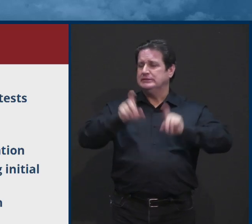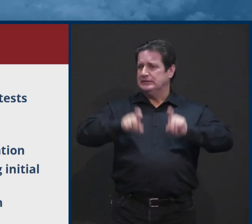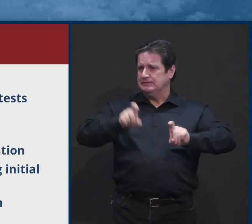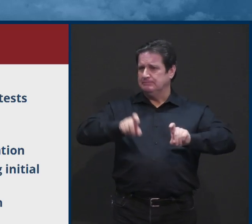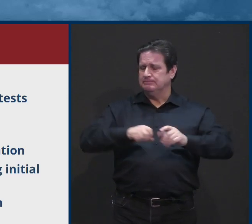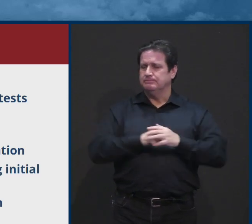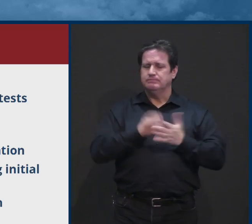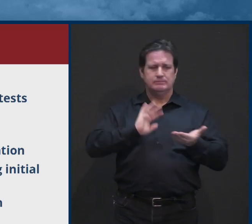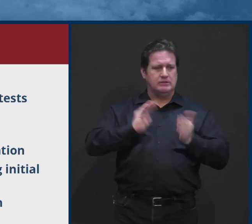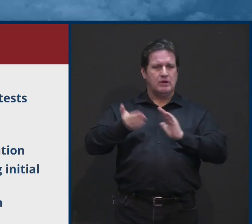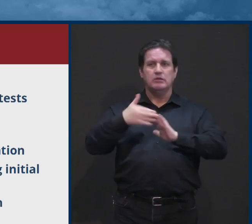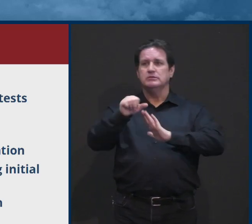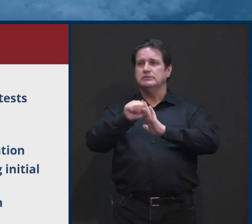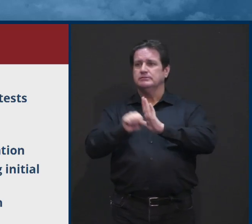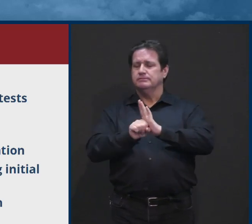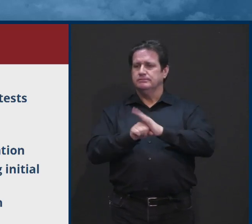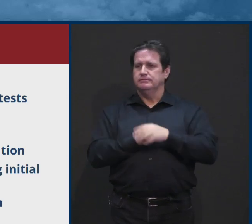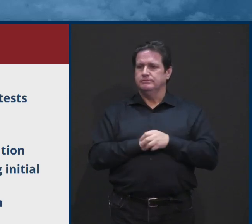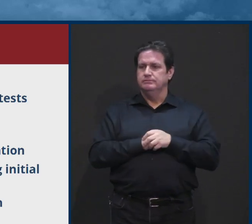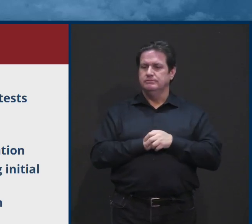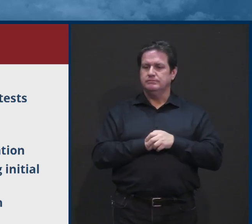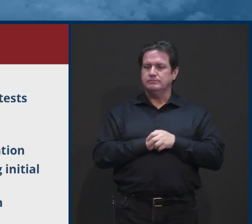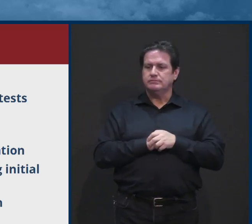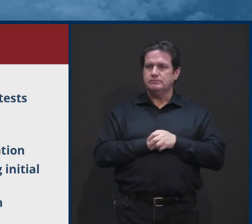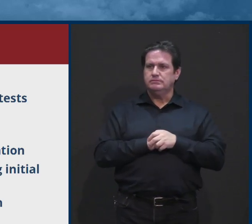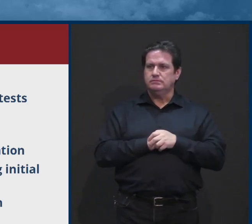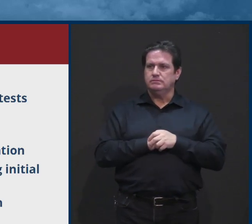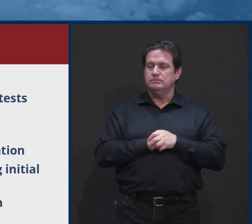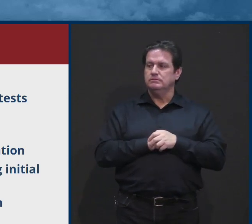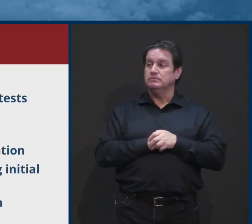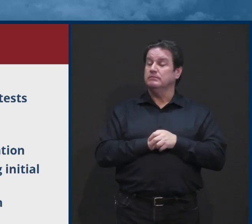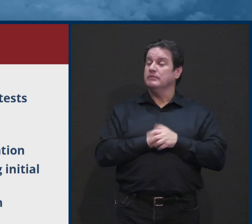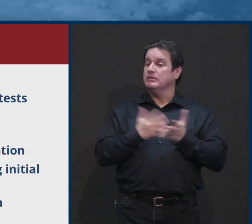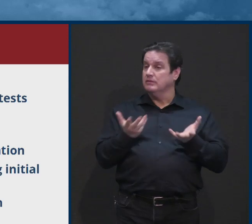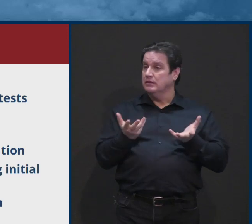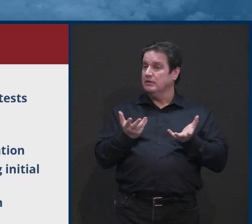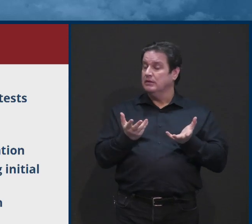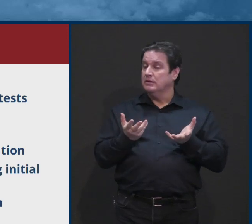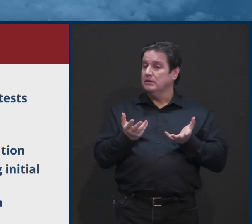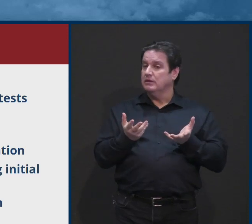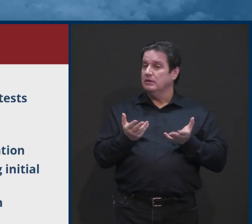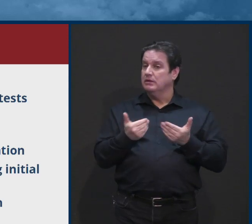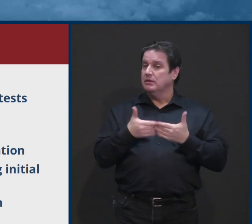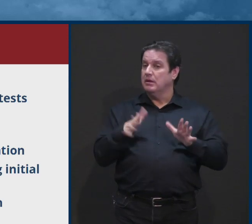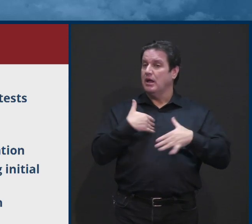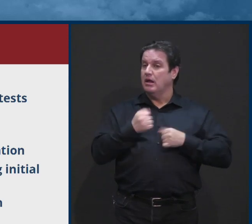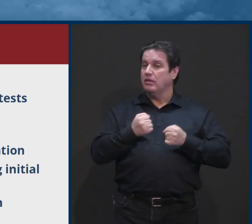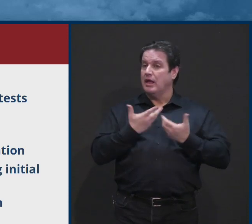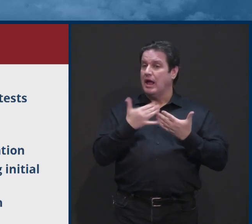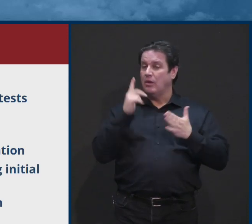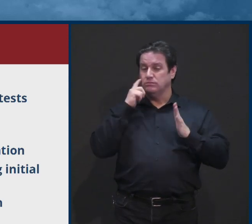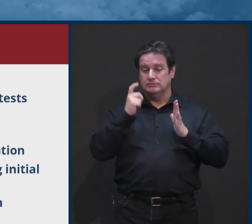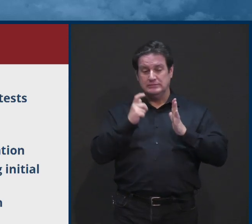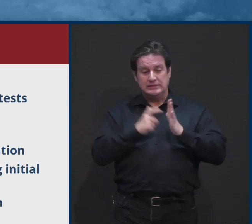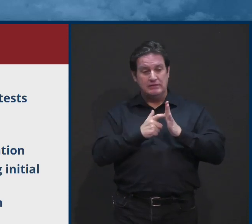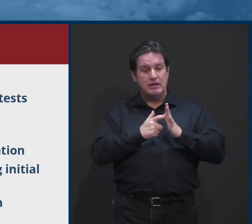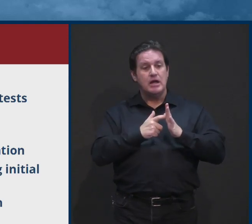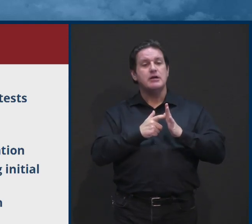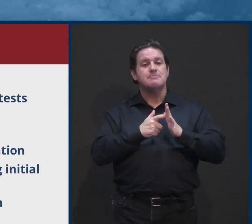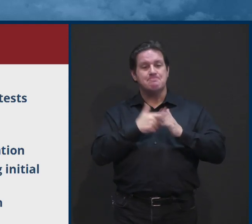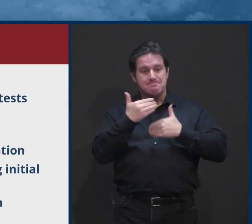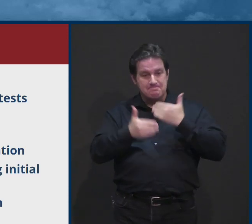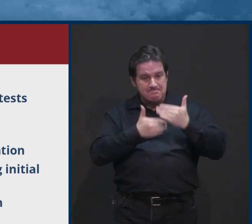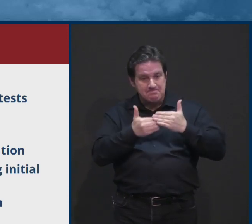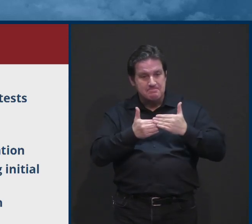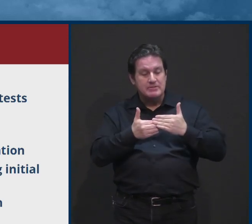in comparison to other states. Of course, that is leading to what's an important public health strategy of identifying cases, so then